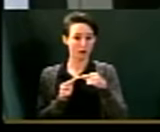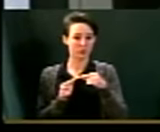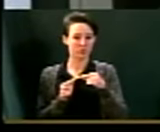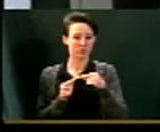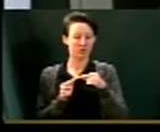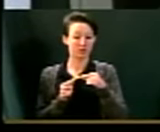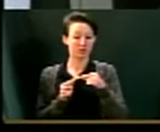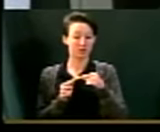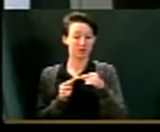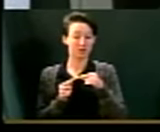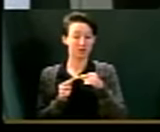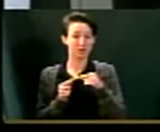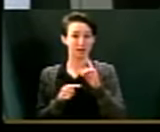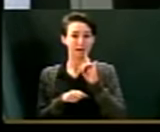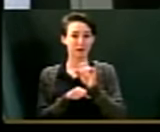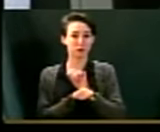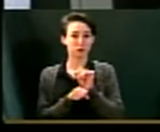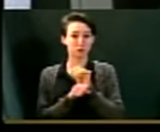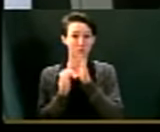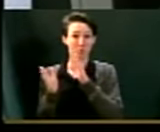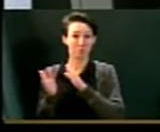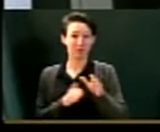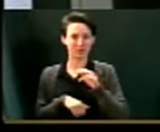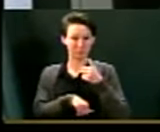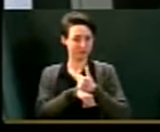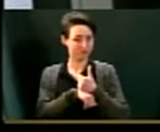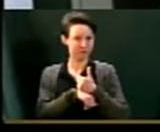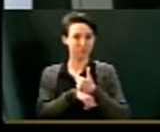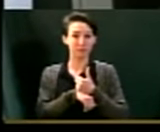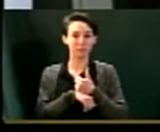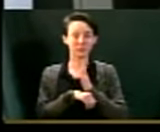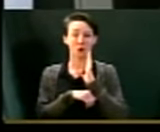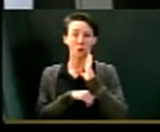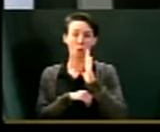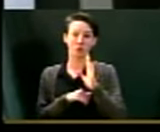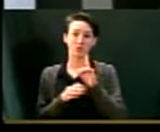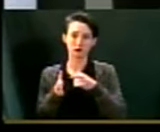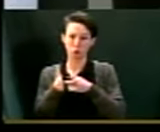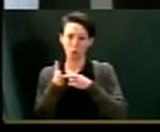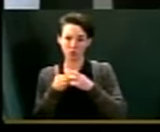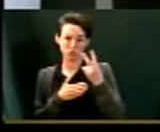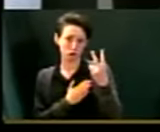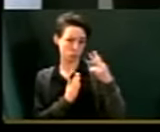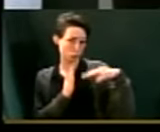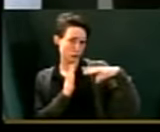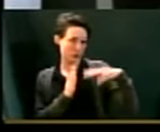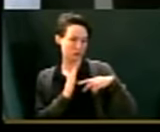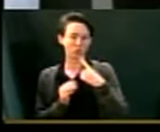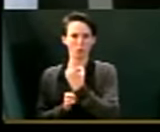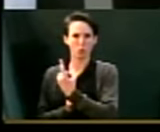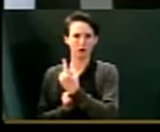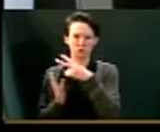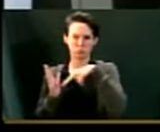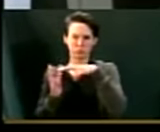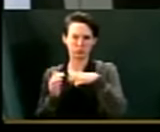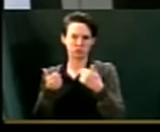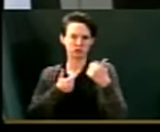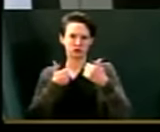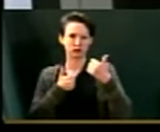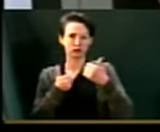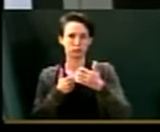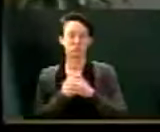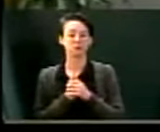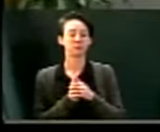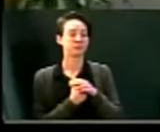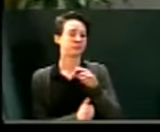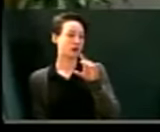plan, actual plan in place, that will it require two readings or one reading? Mr. Duper.